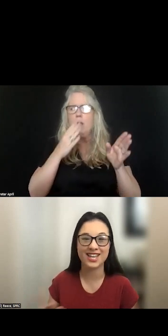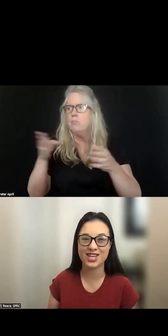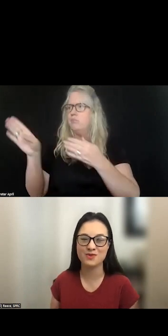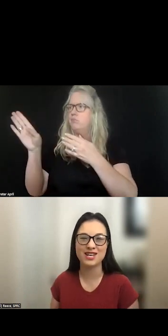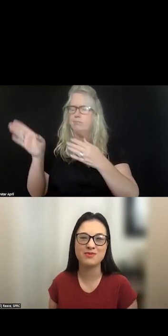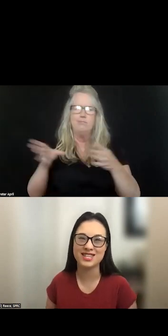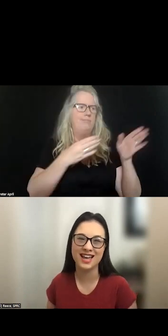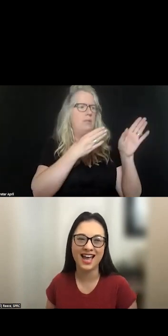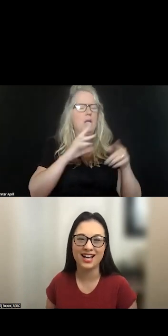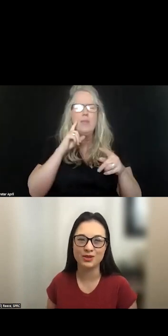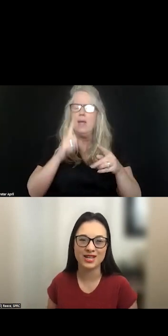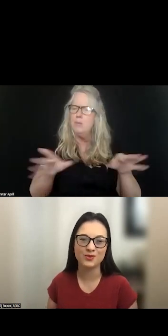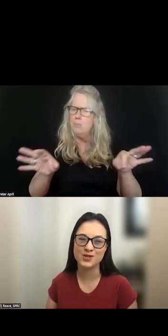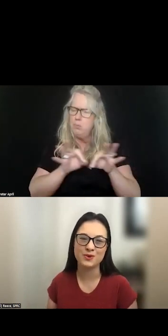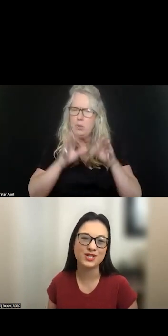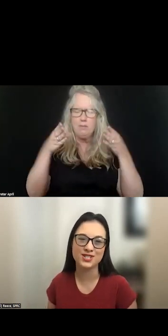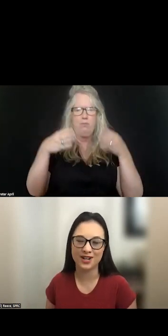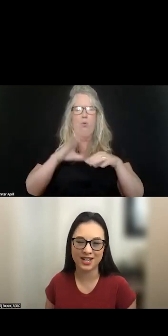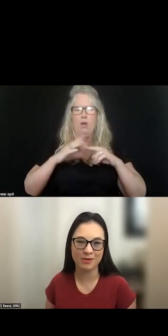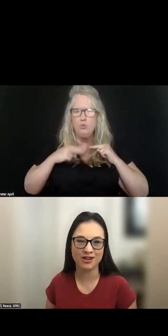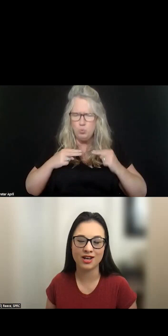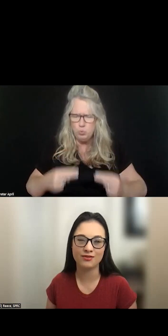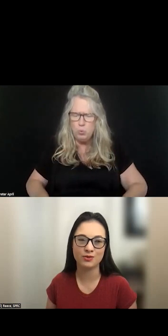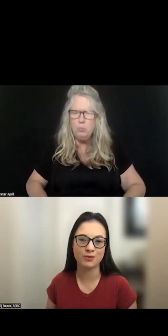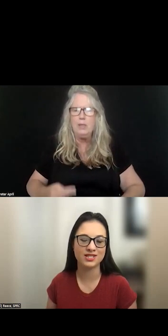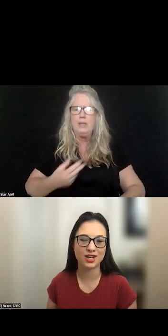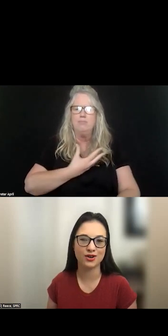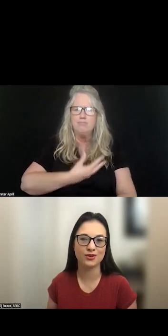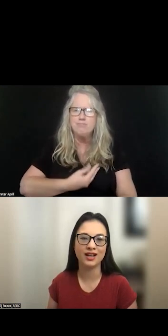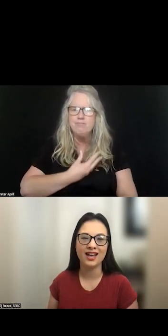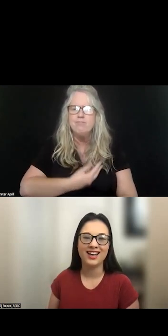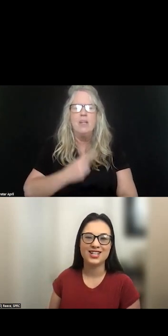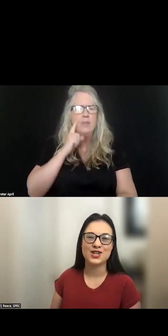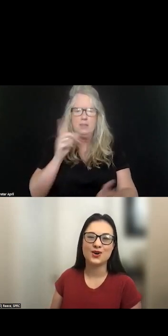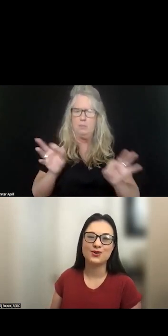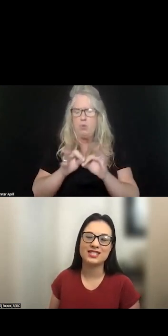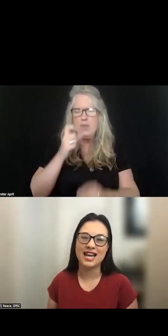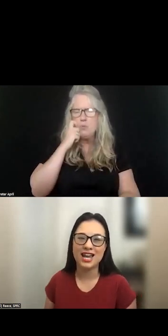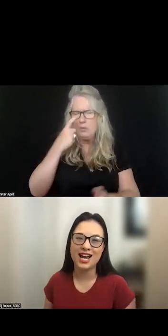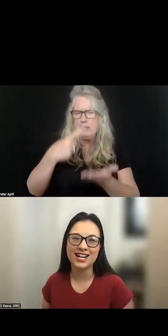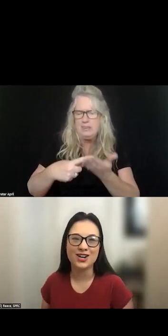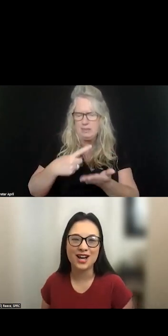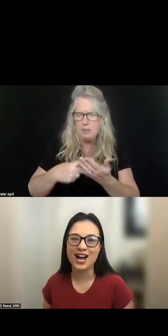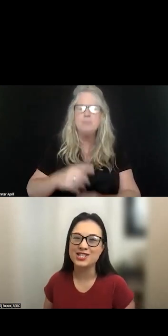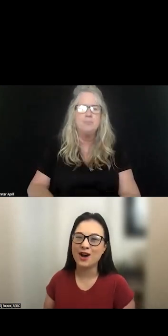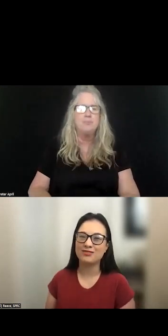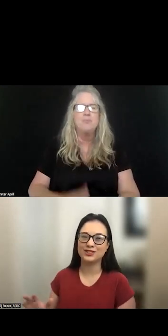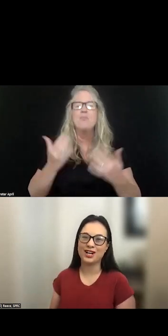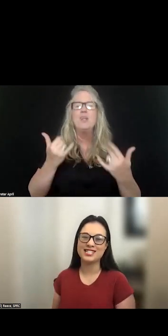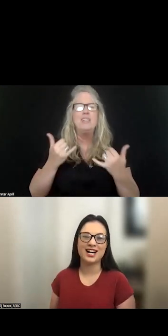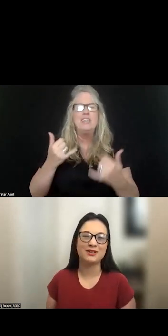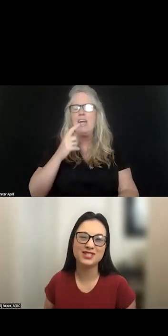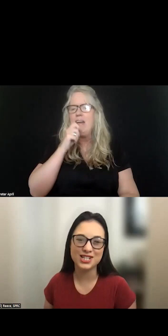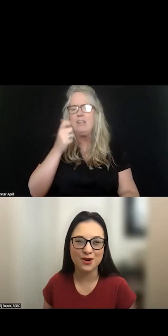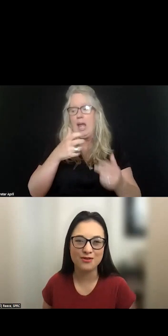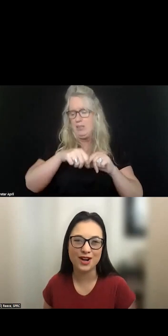of that human empathy element, which we were just talking about a few moments ago. So today, I know I don't have a lot